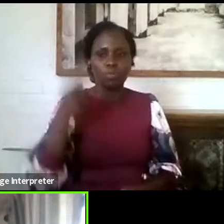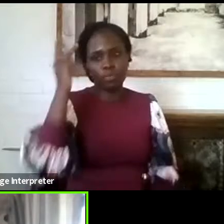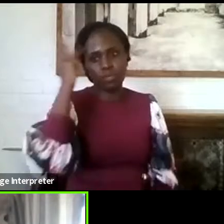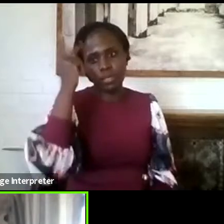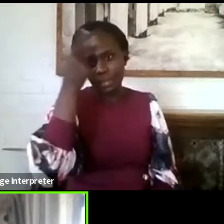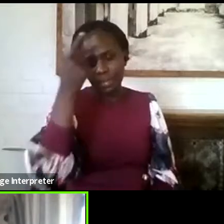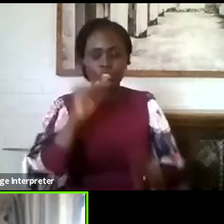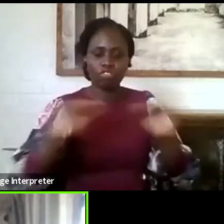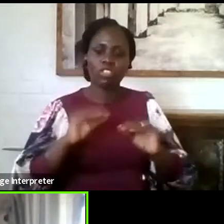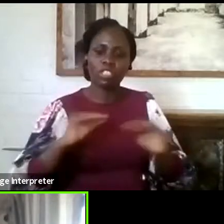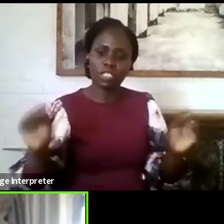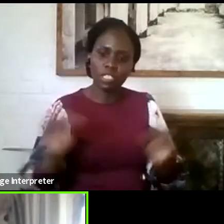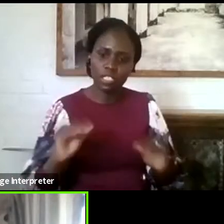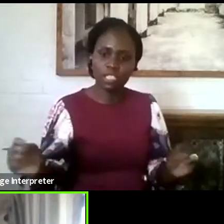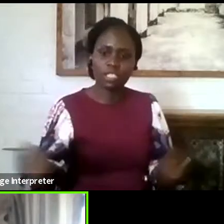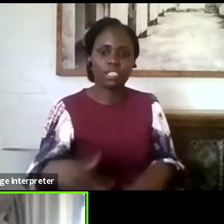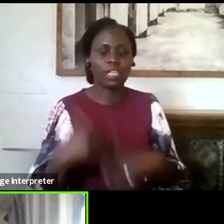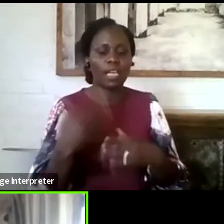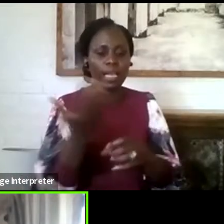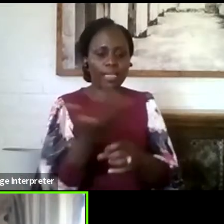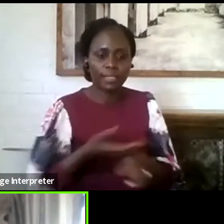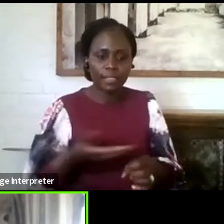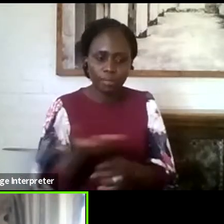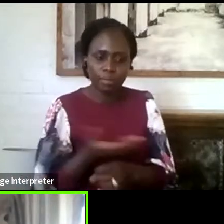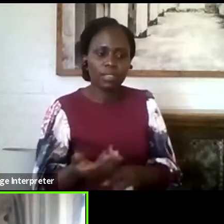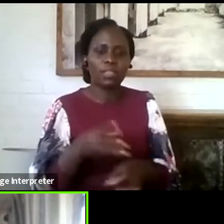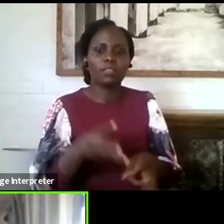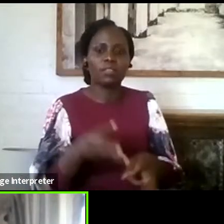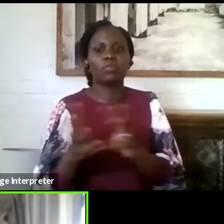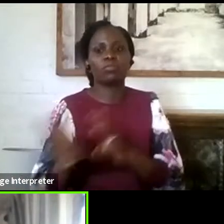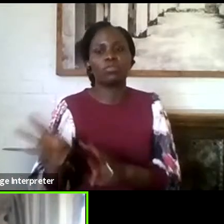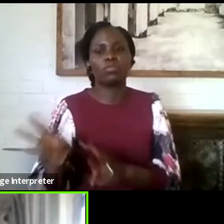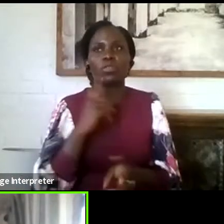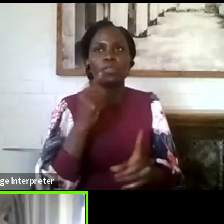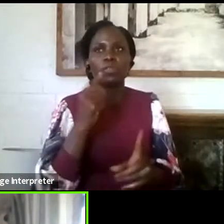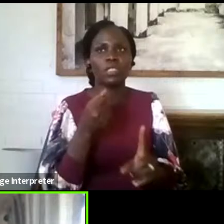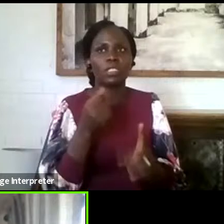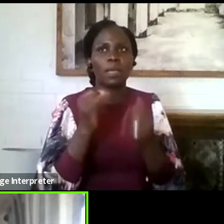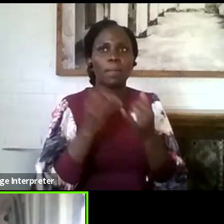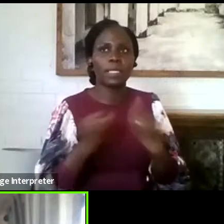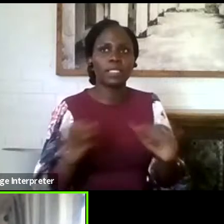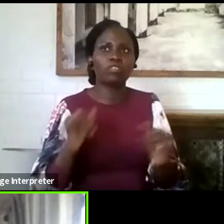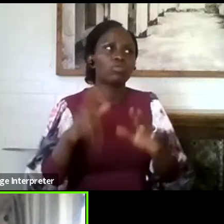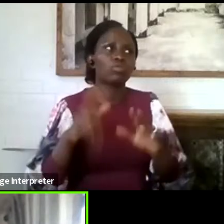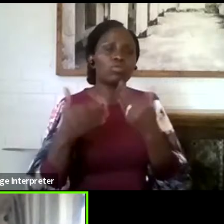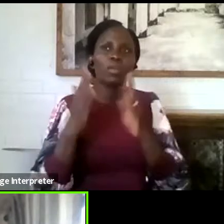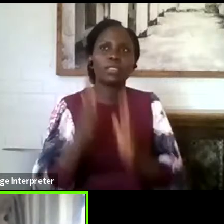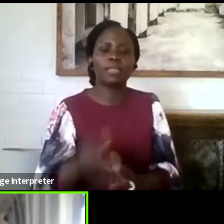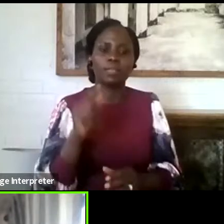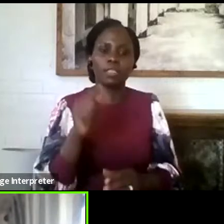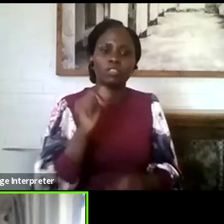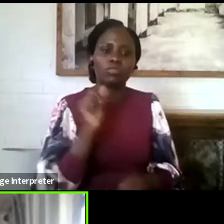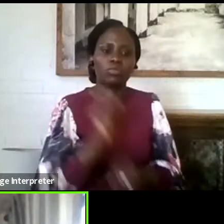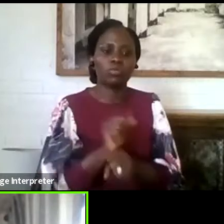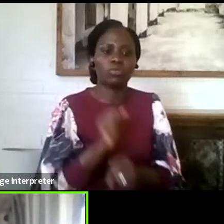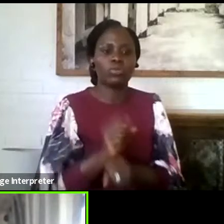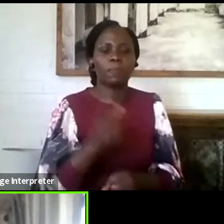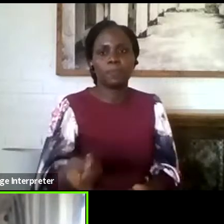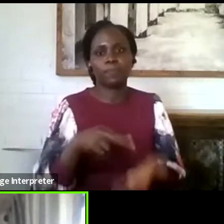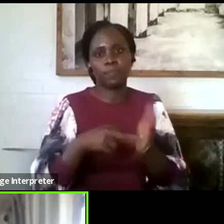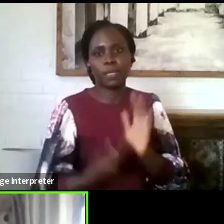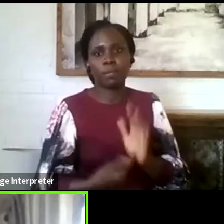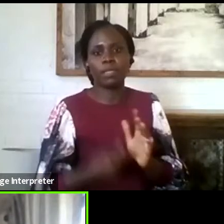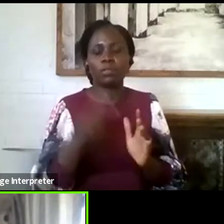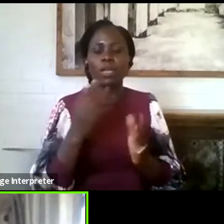an assessment of the type of independent contractors that do this work. So, just agreeing with what you said